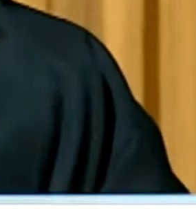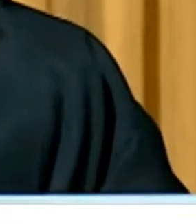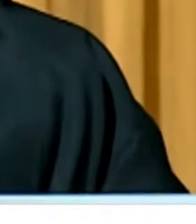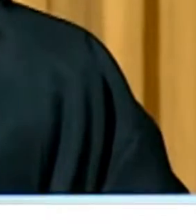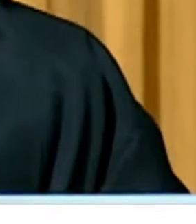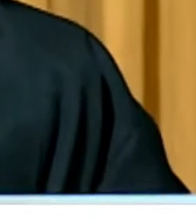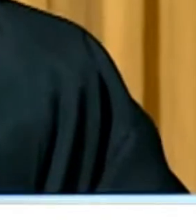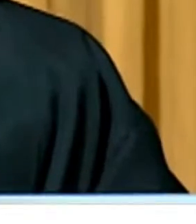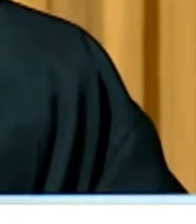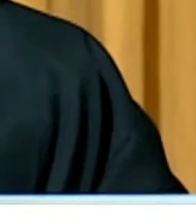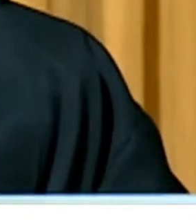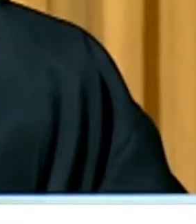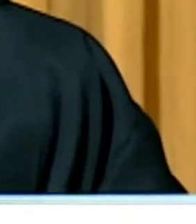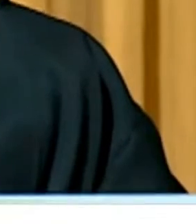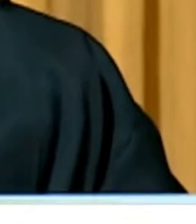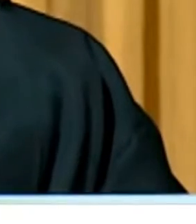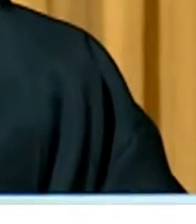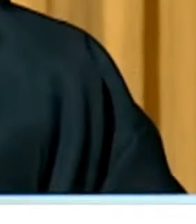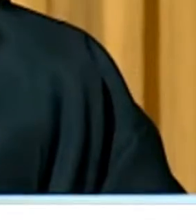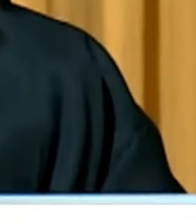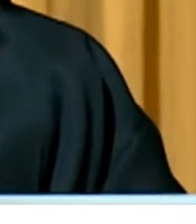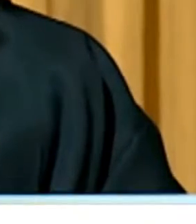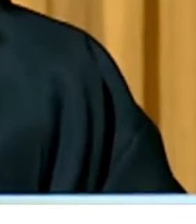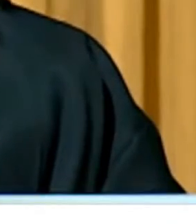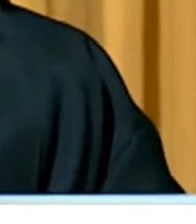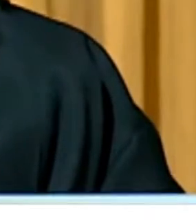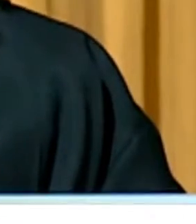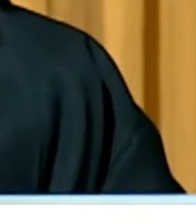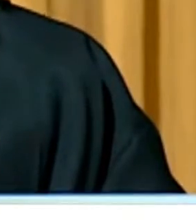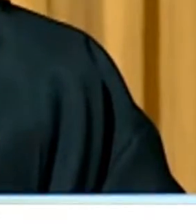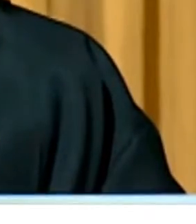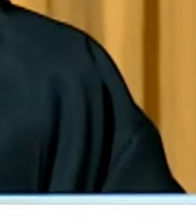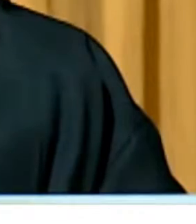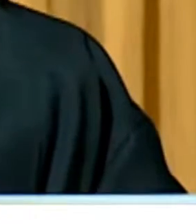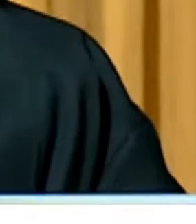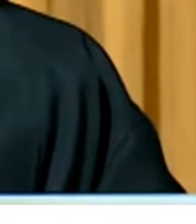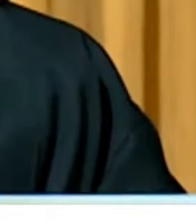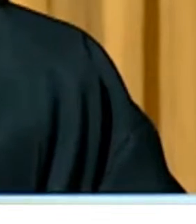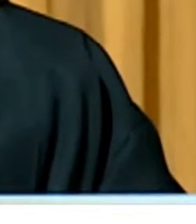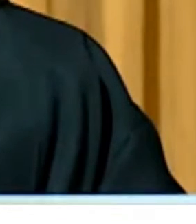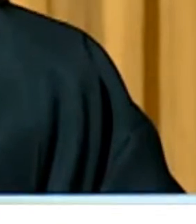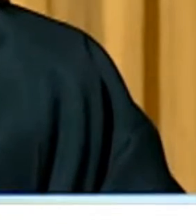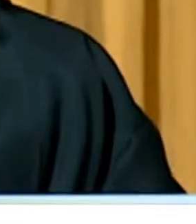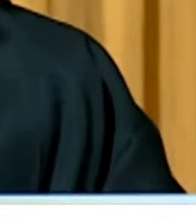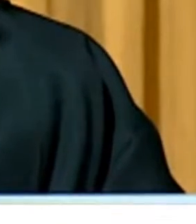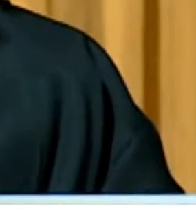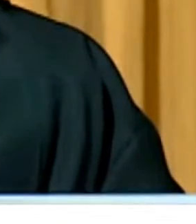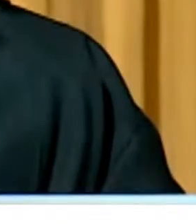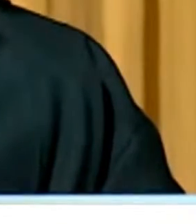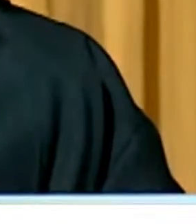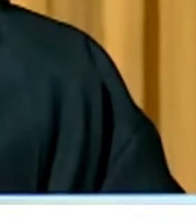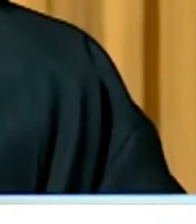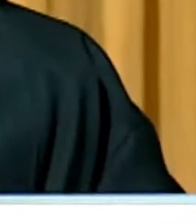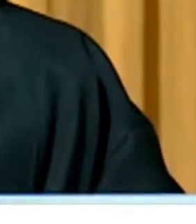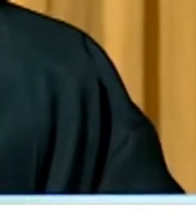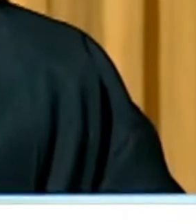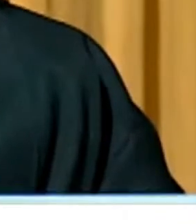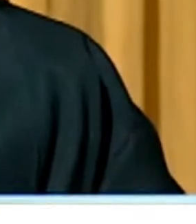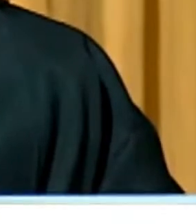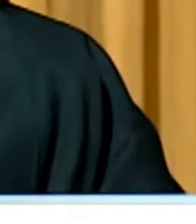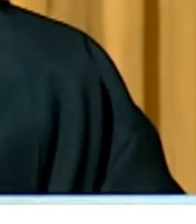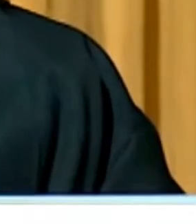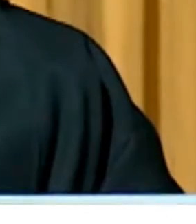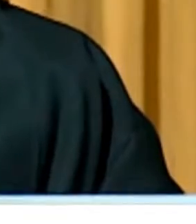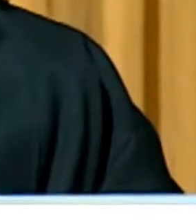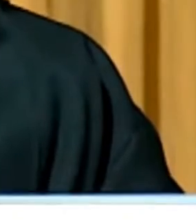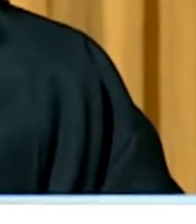upon the President that the President was not served with a petition filed by the 78th respondent, nor was he personally served with a hearing notice. His right to a